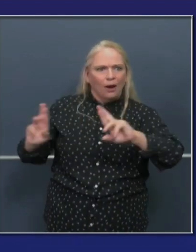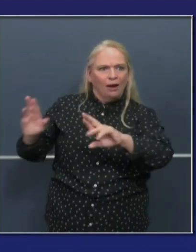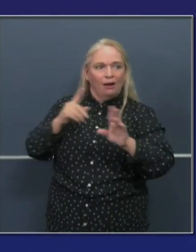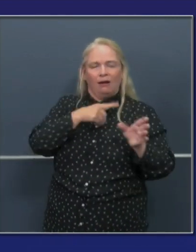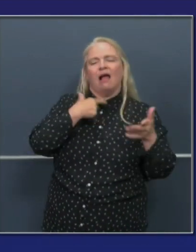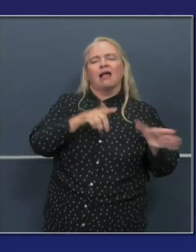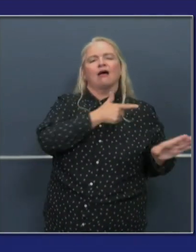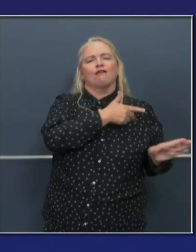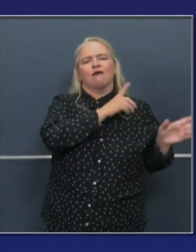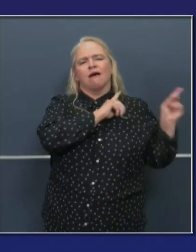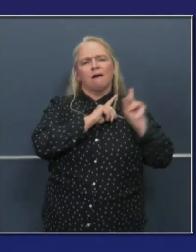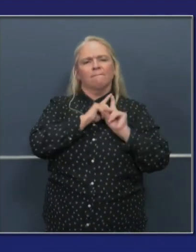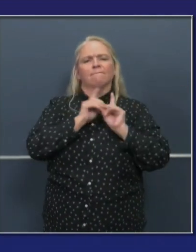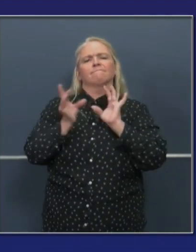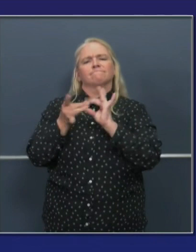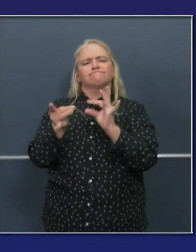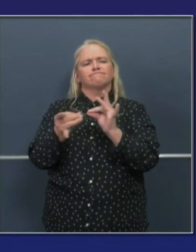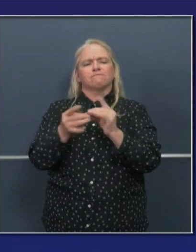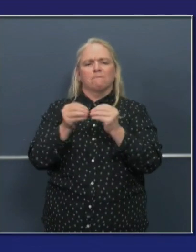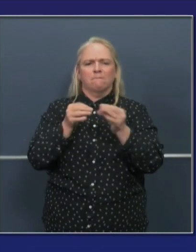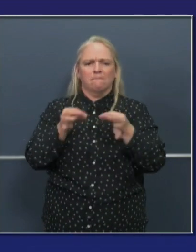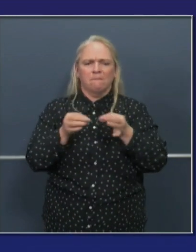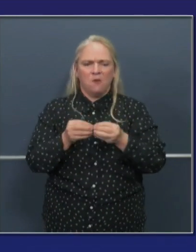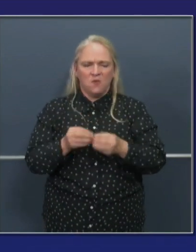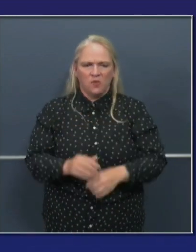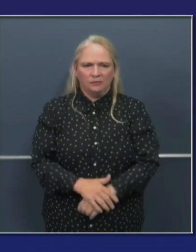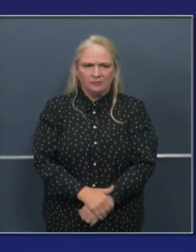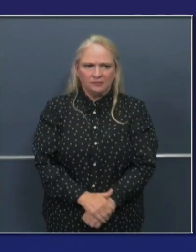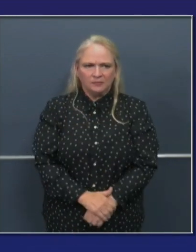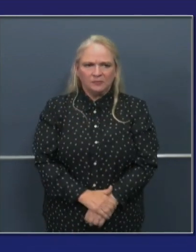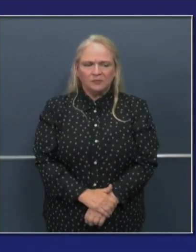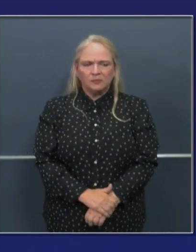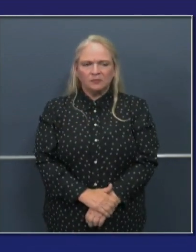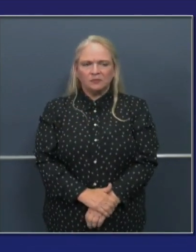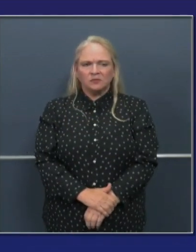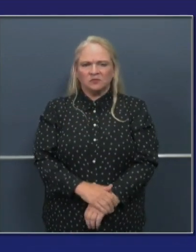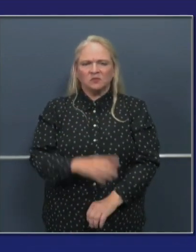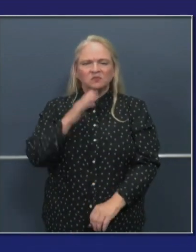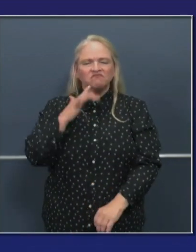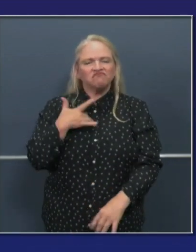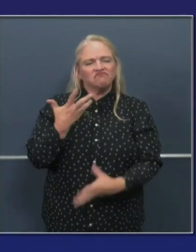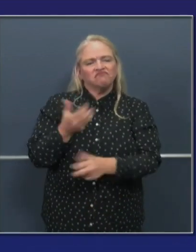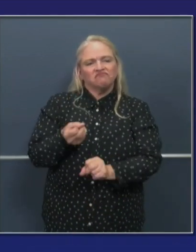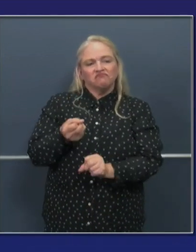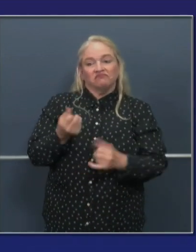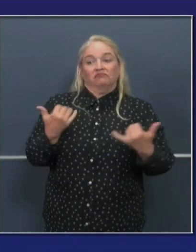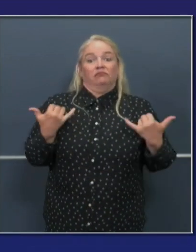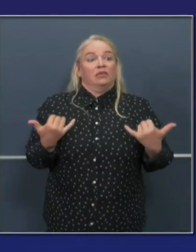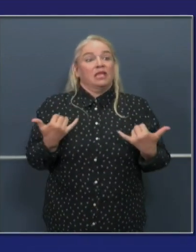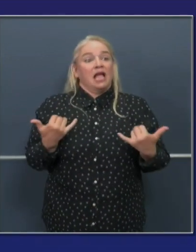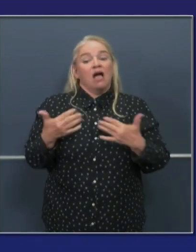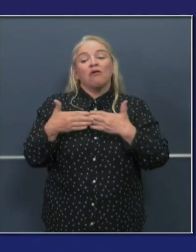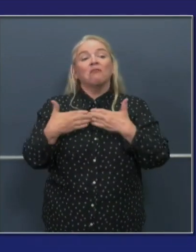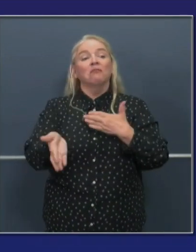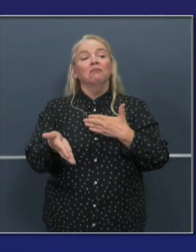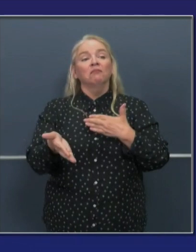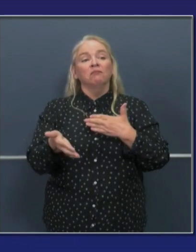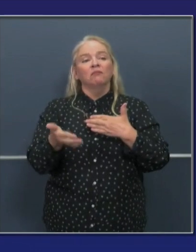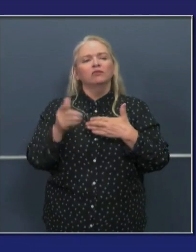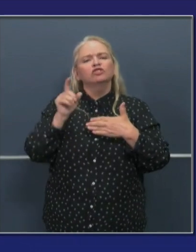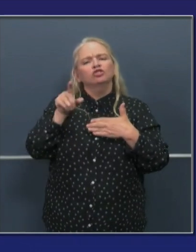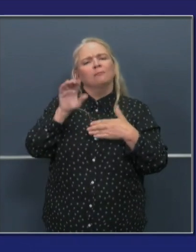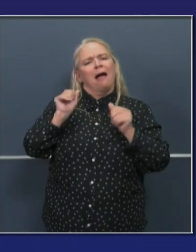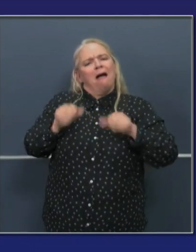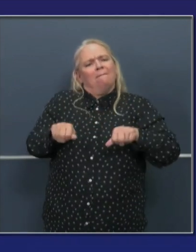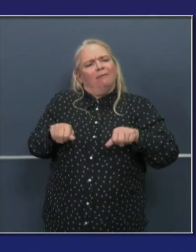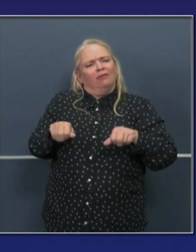that surge plan looks like and why they feel some confidence in the immediate term in terms of our ability to meet the needs of patients that are